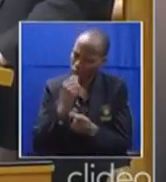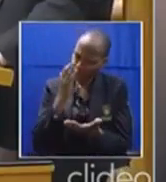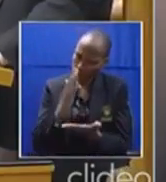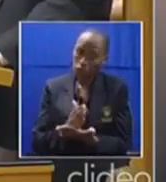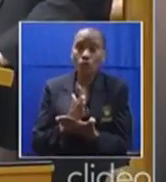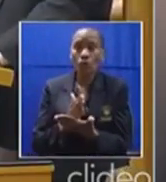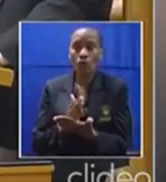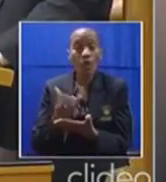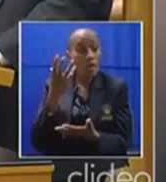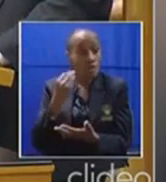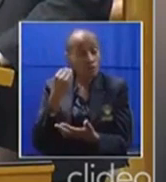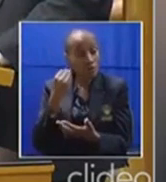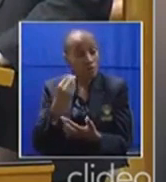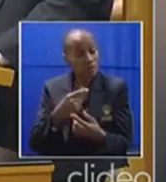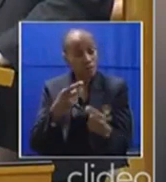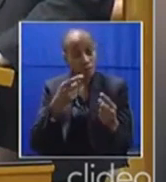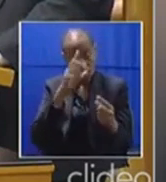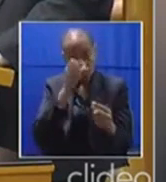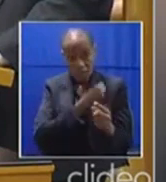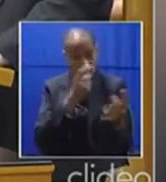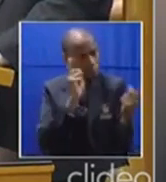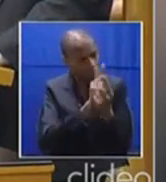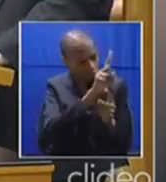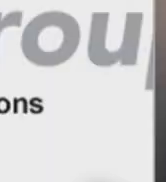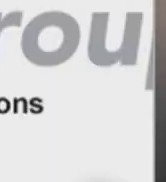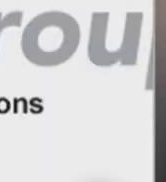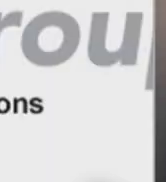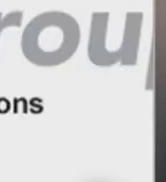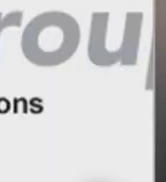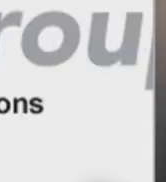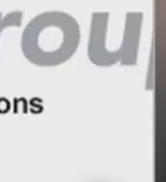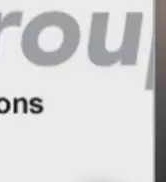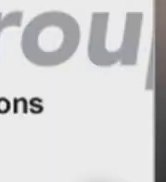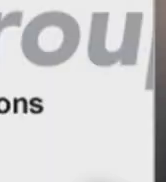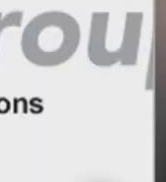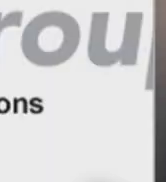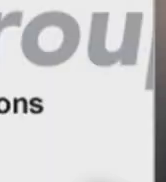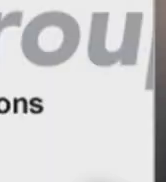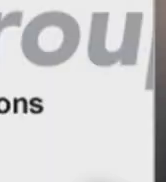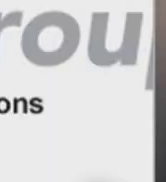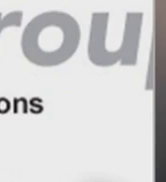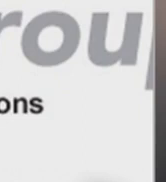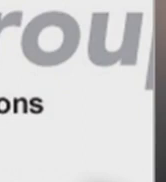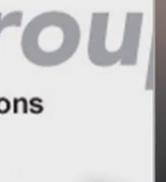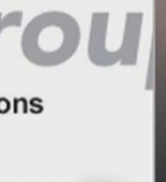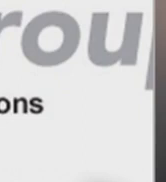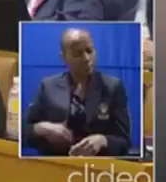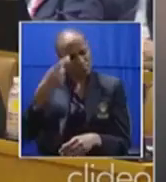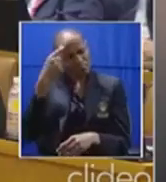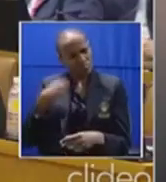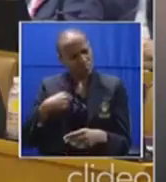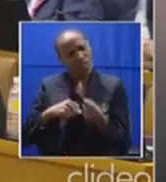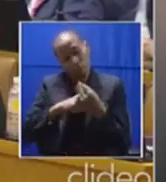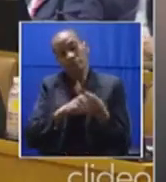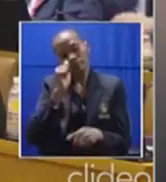was completely untrue. He said he had seen a contract between Bosasa and his son. It